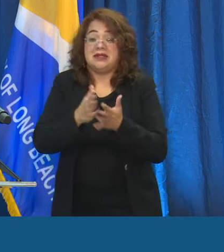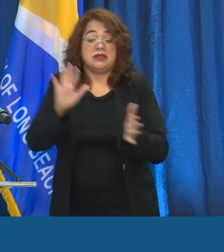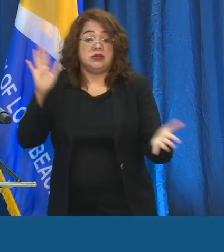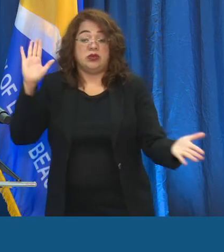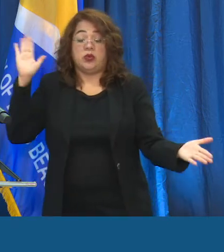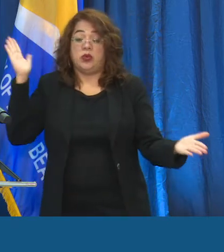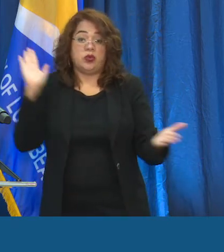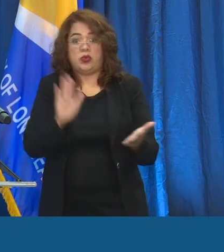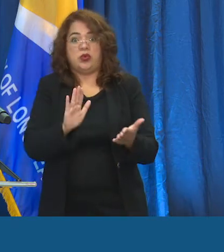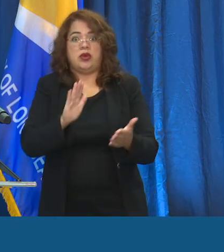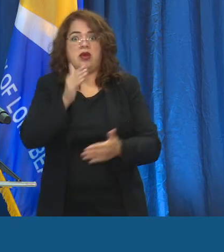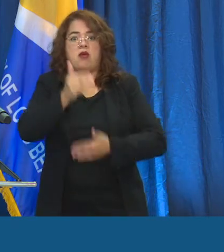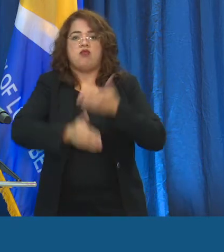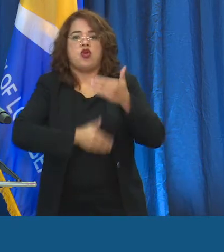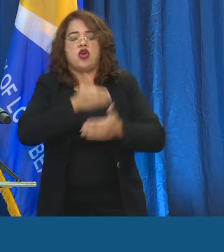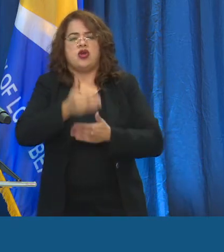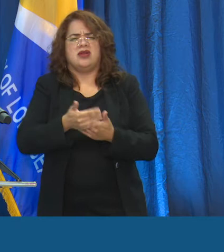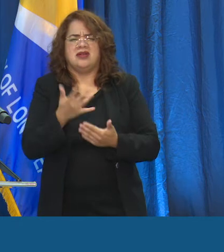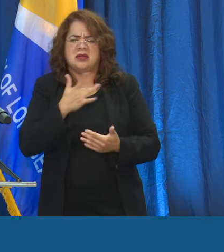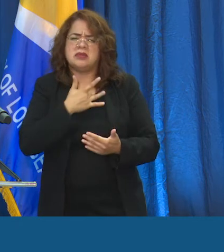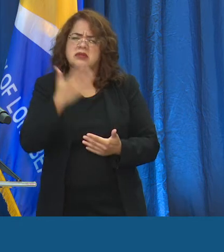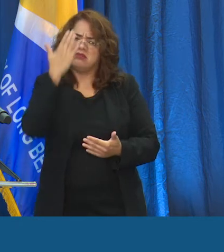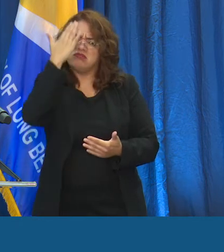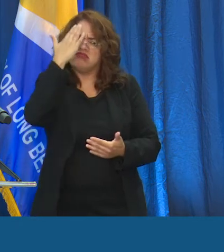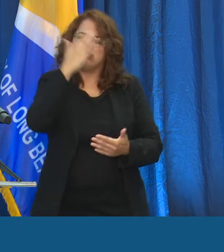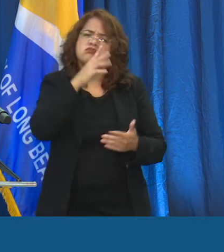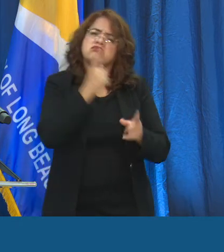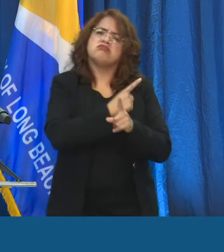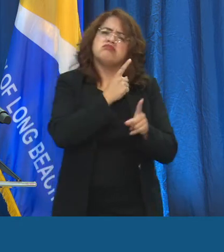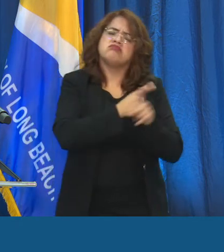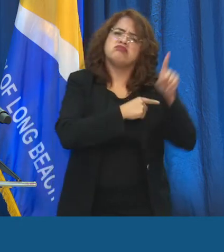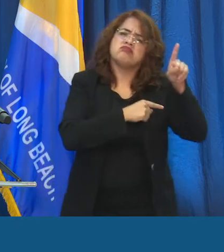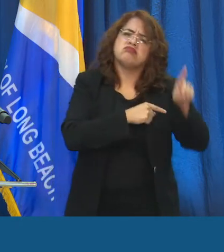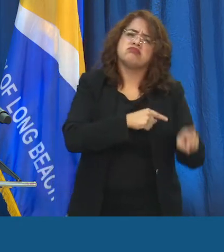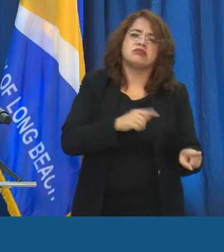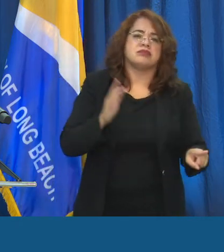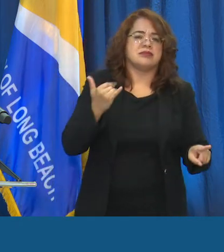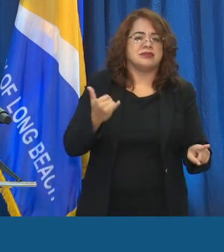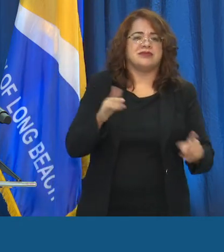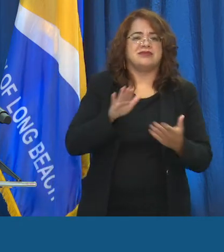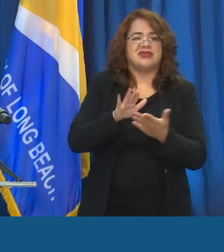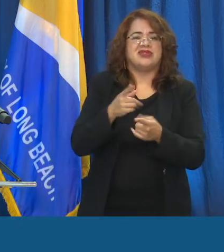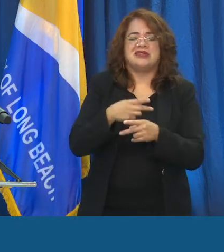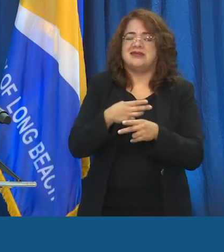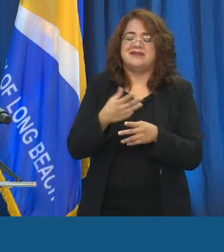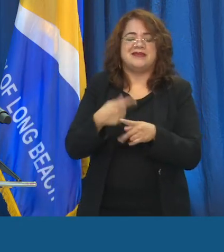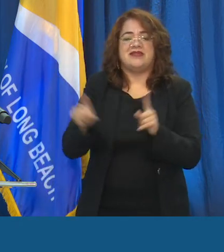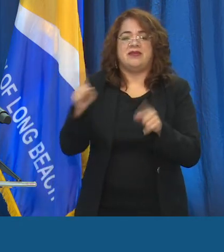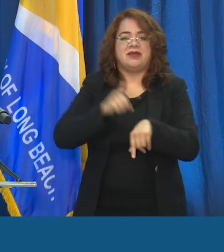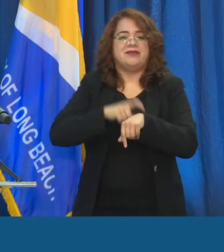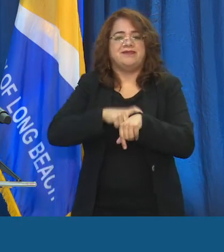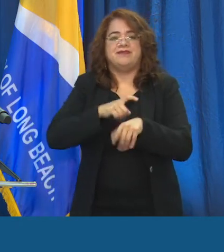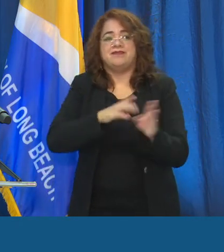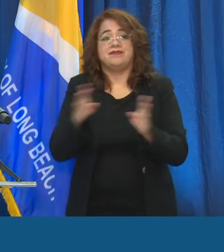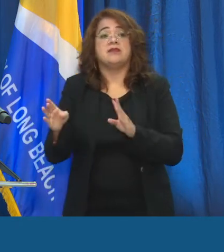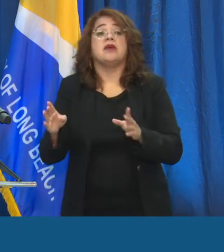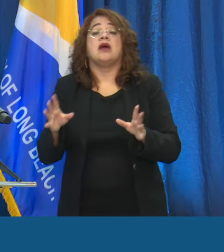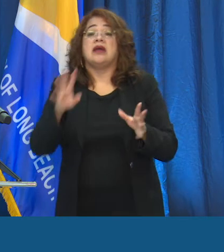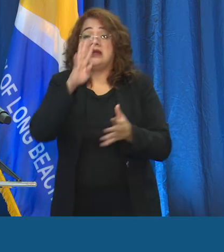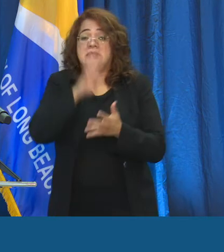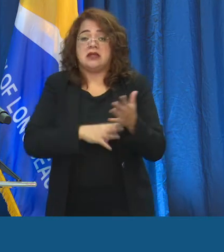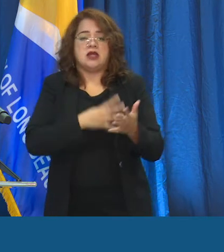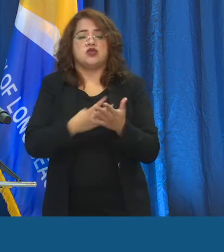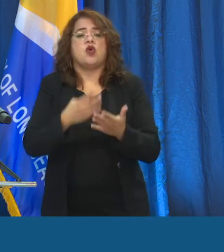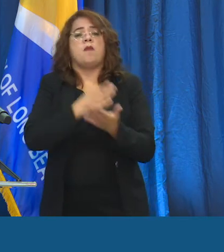some of the documents and the process looks a little different than what you've seen in the past. We have a number of upcoming budget meetings. We are on schedule to do the normal